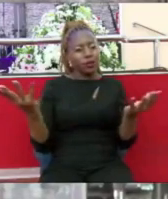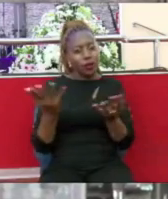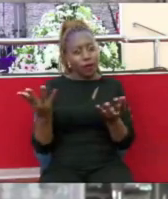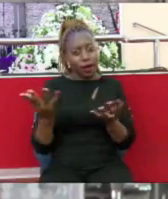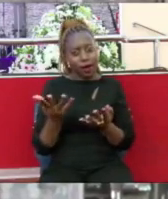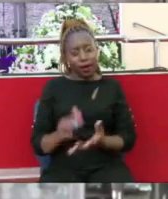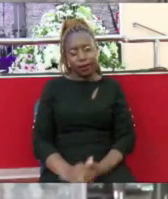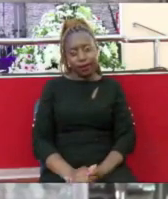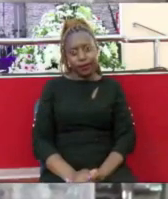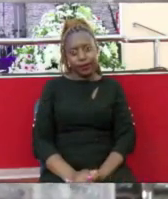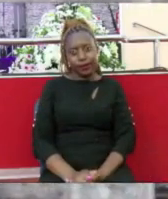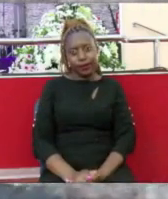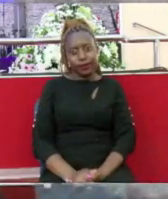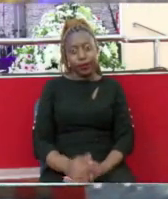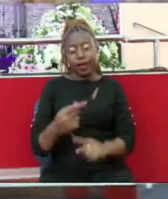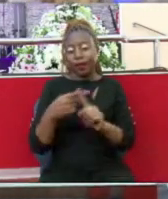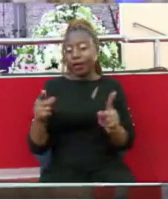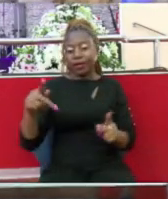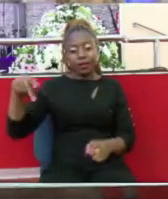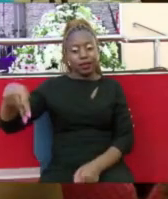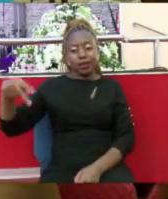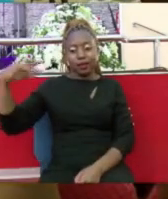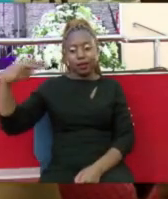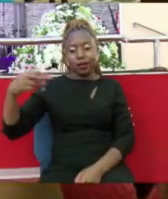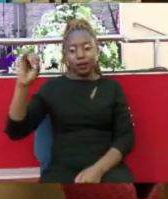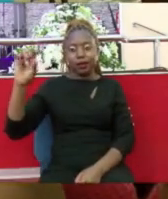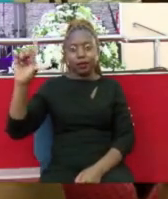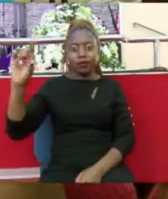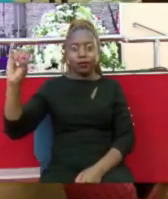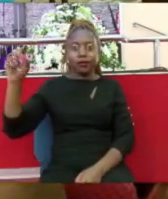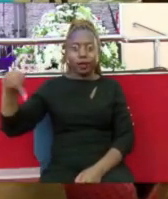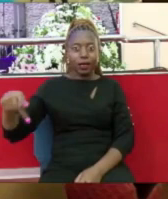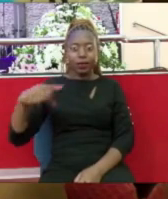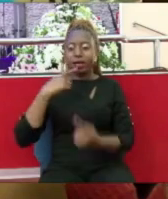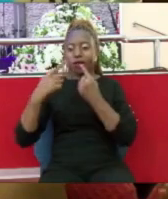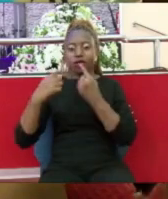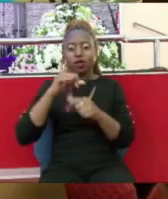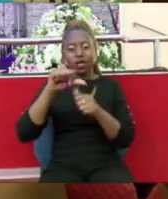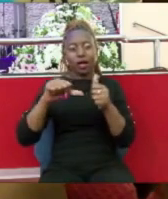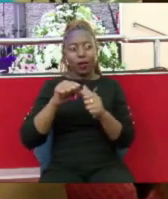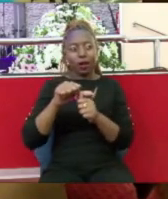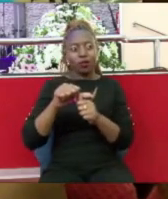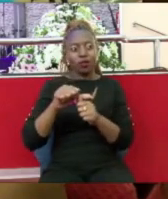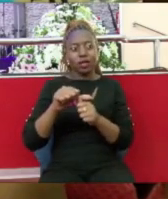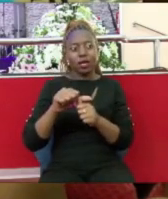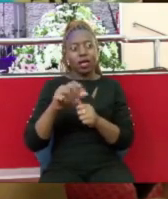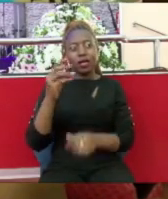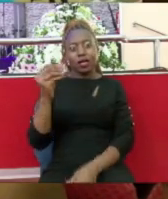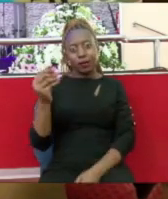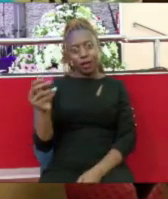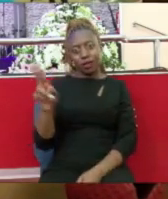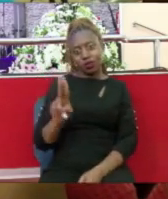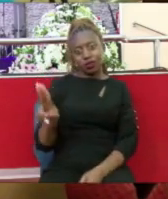ni wapi tununue mikate. But him is talking about the cost. Lakini yeye anaangazia gharama. And I'm sure Philip is not different from us. Na hakika Filipo